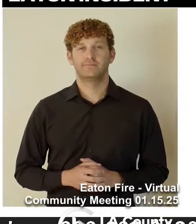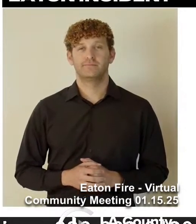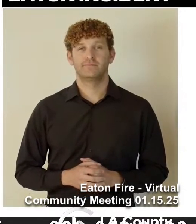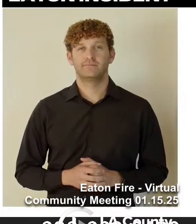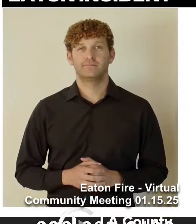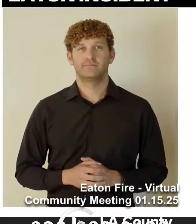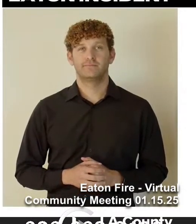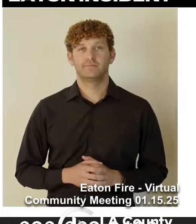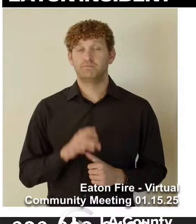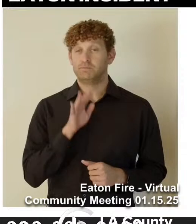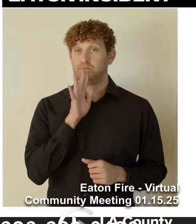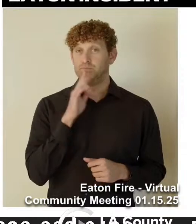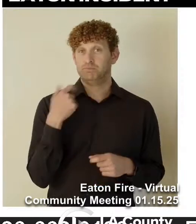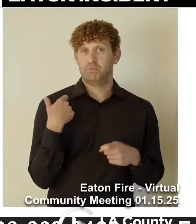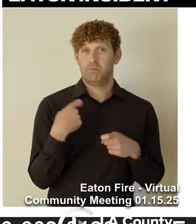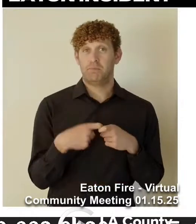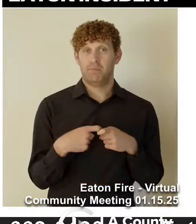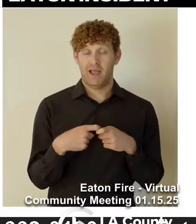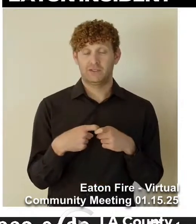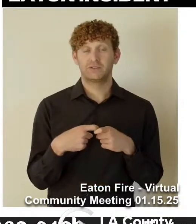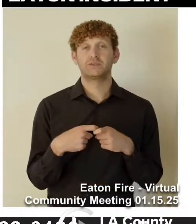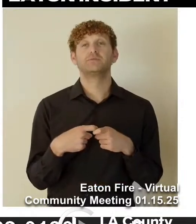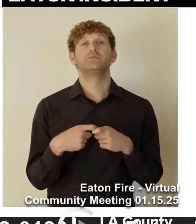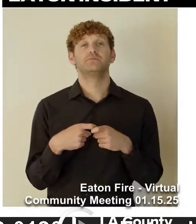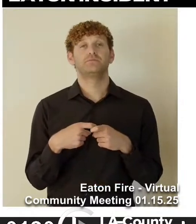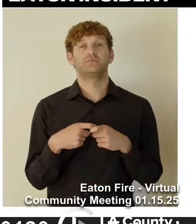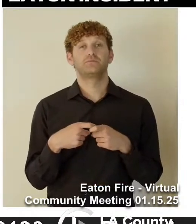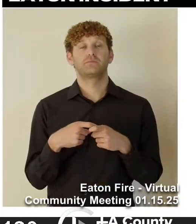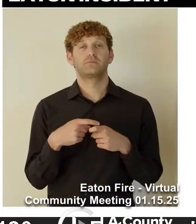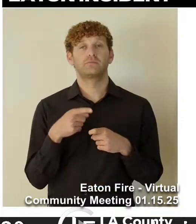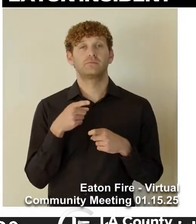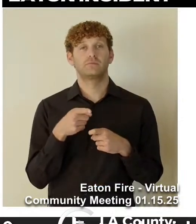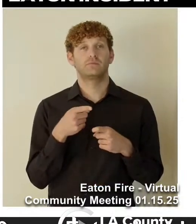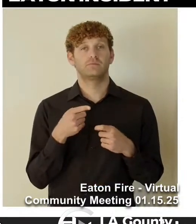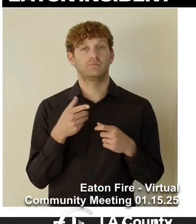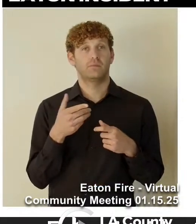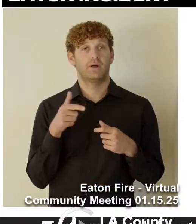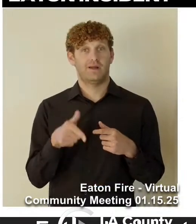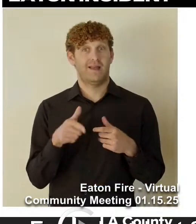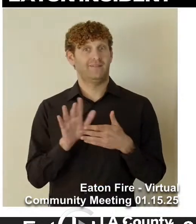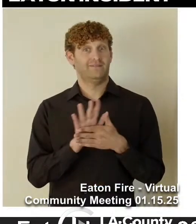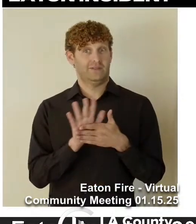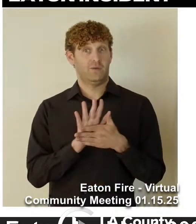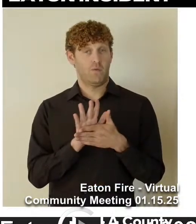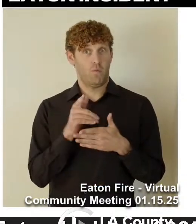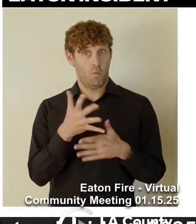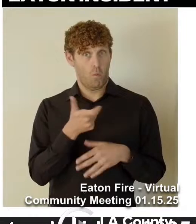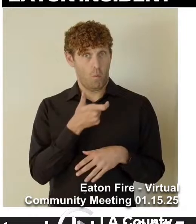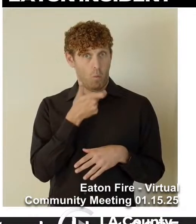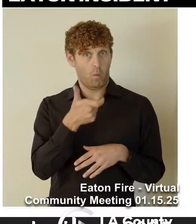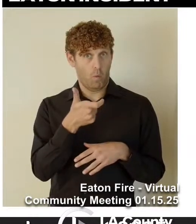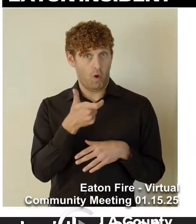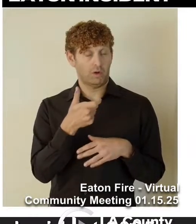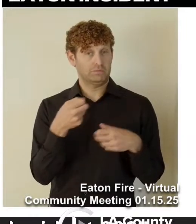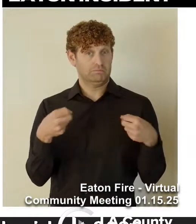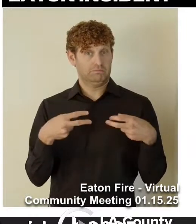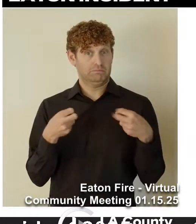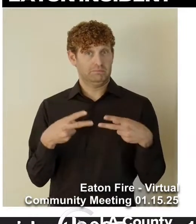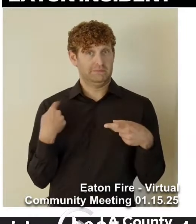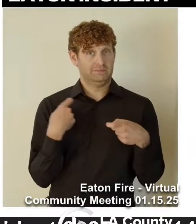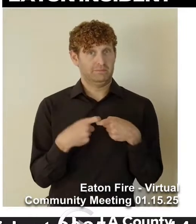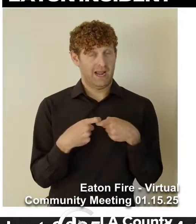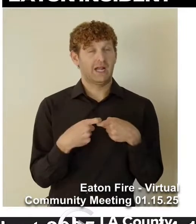Para los que nos escuchan en YouTube, asegúrense de activar sus subtítulos en español después de esta grabación. Gracias.